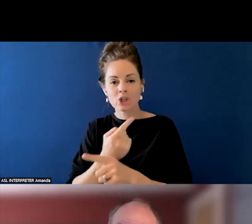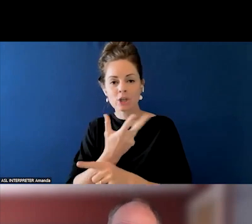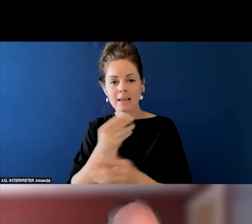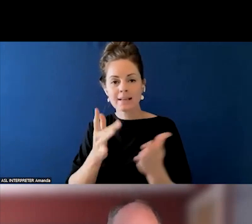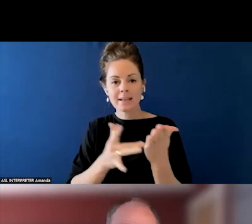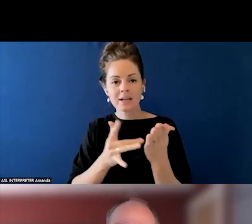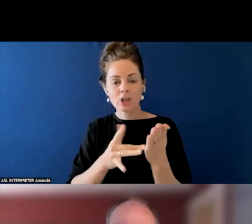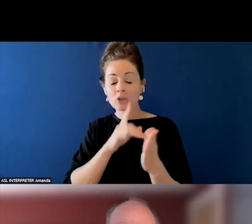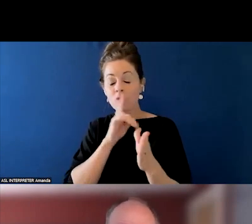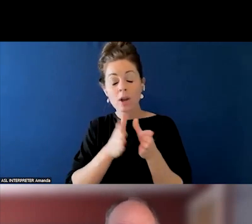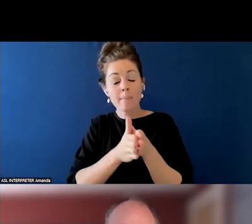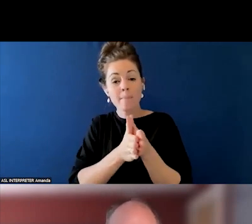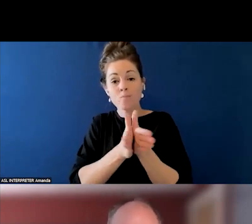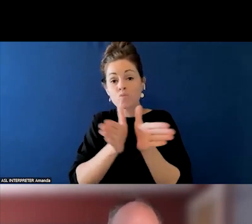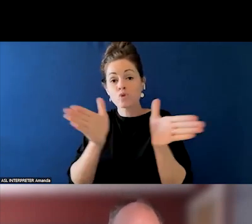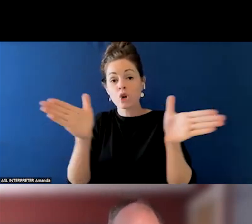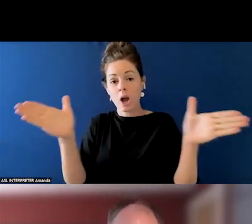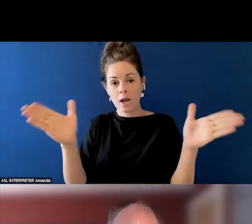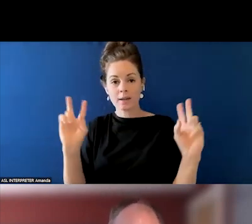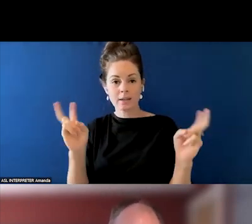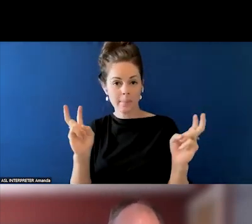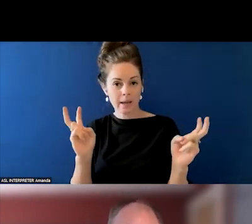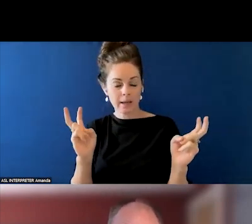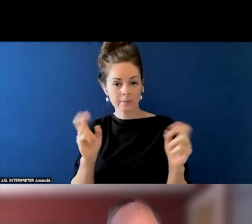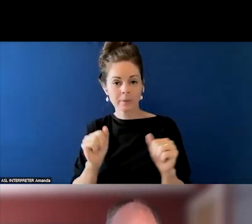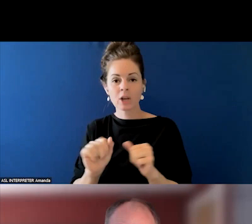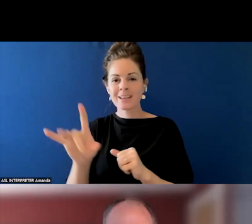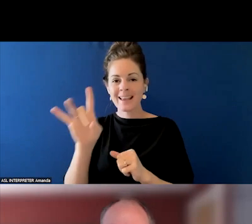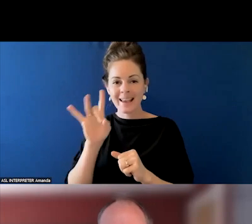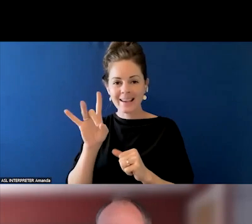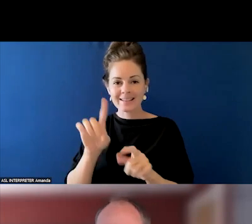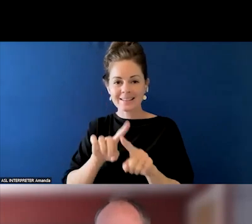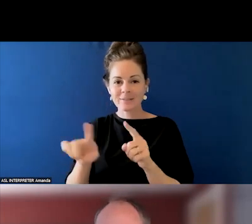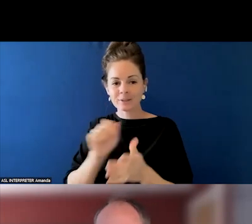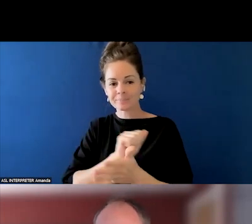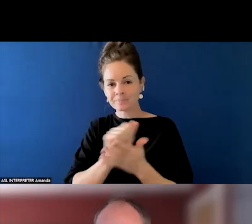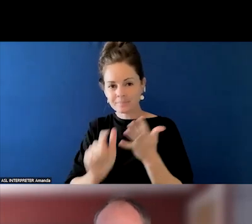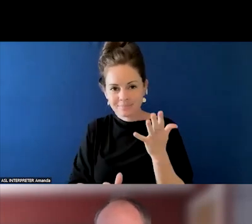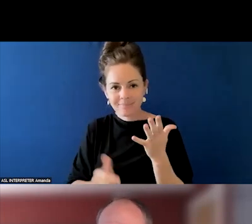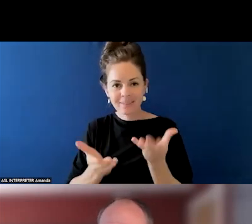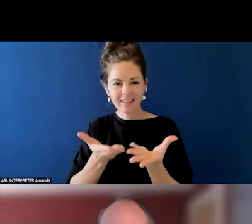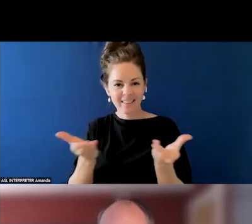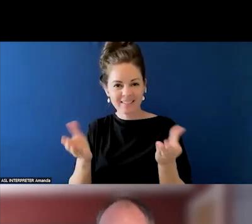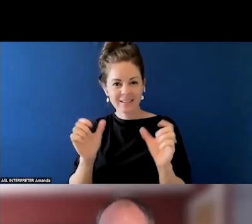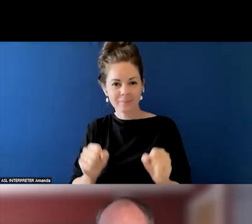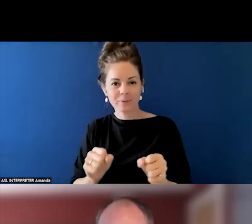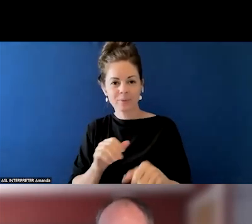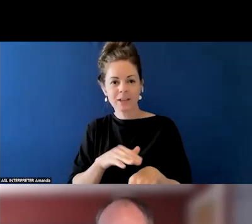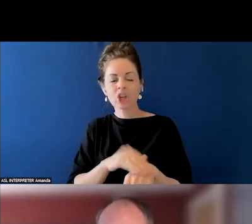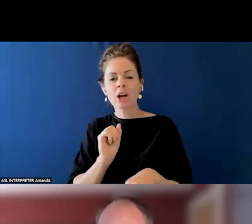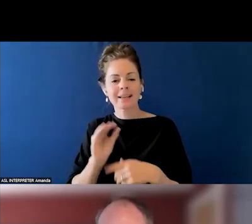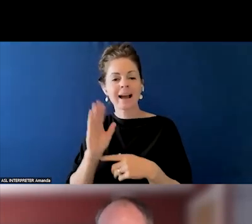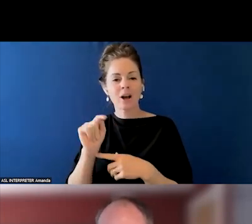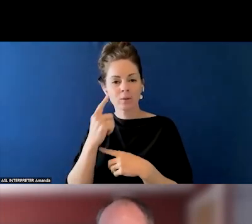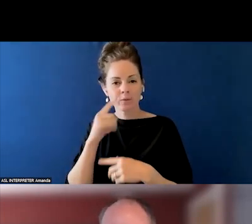very broad topic, and there are 8 particular pillars that get called out in this